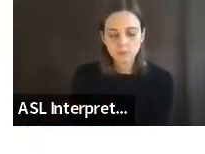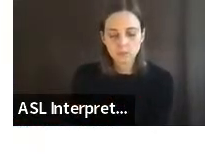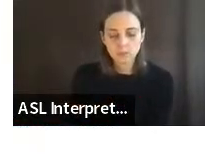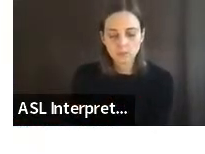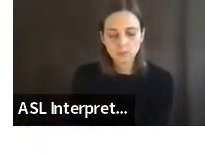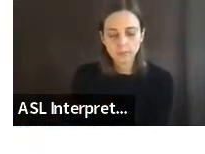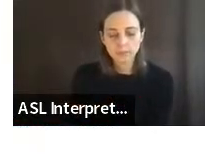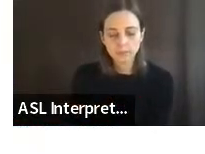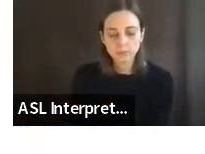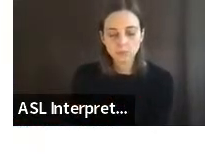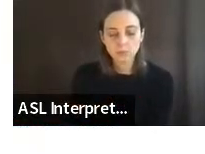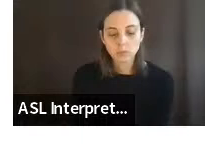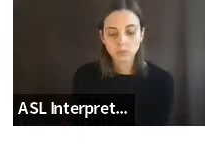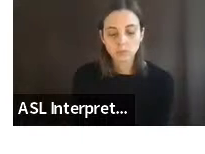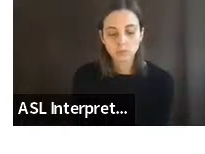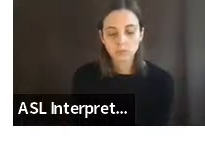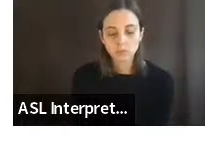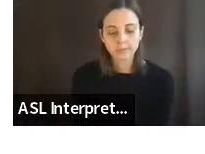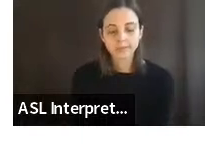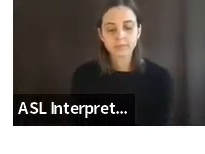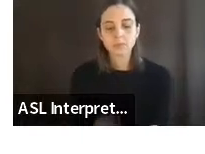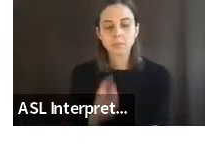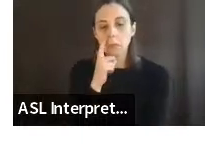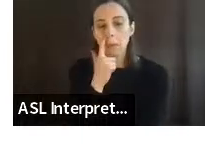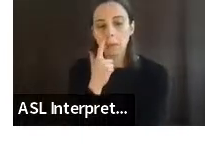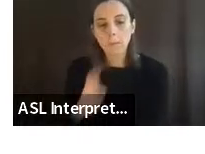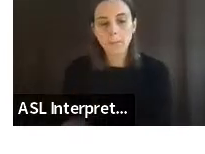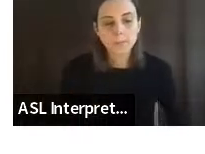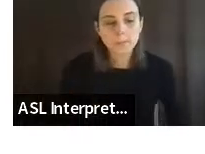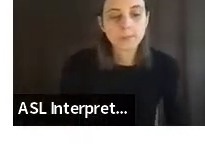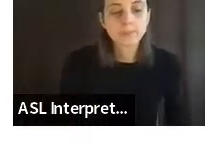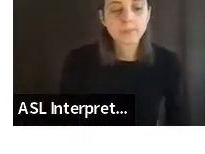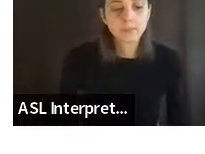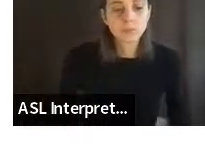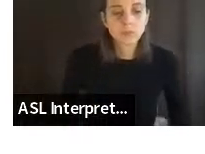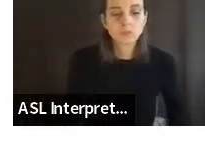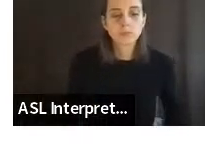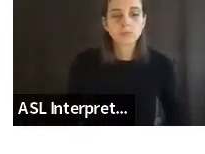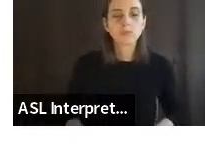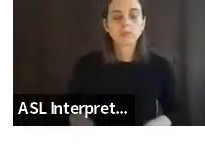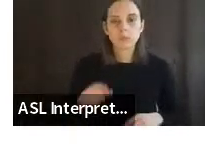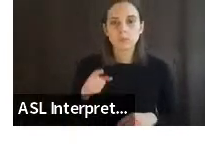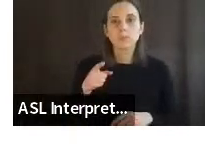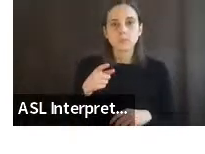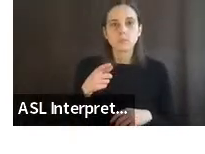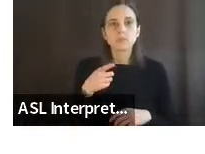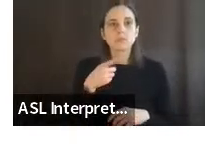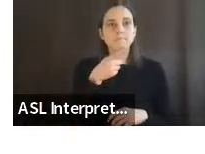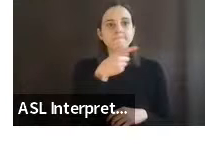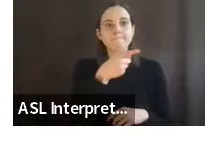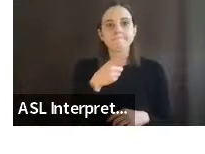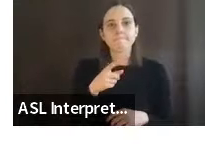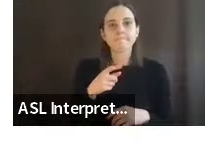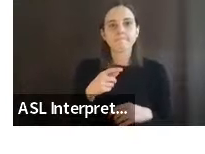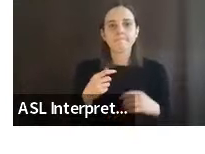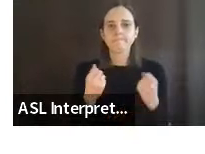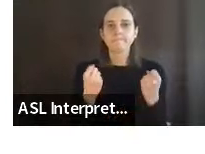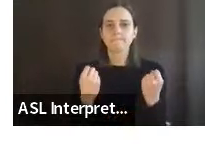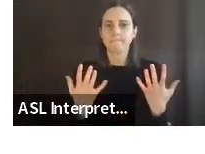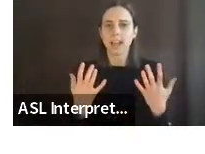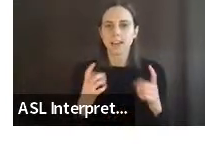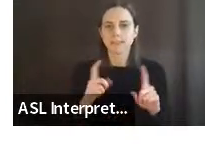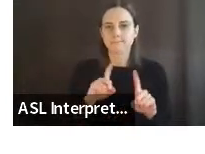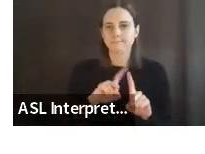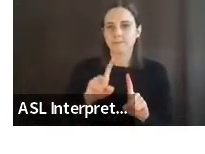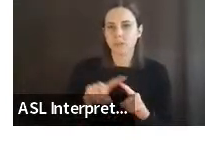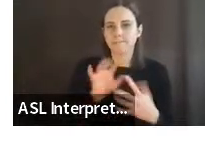As you may recall from the previous meeting, we did provide some information about the various options that we've spent some time